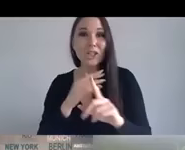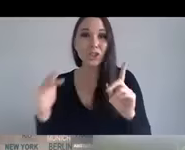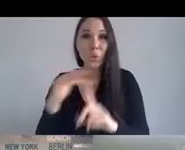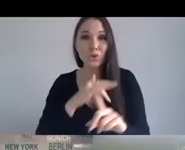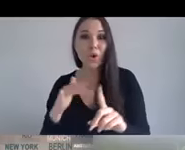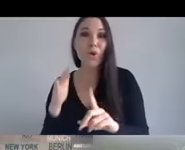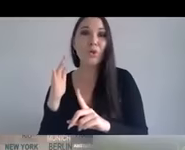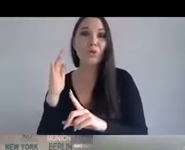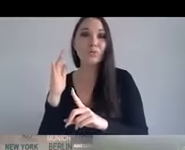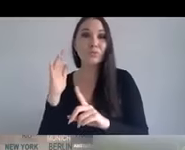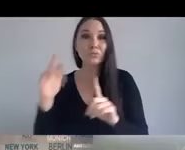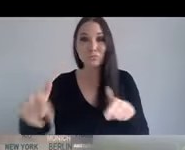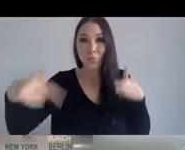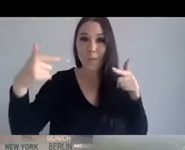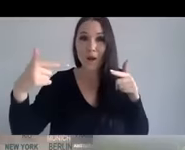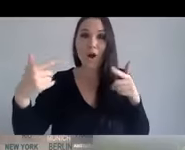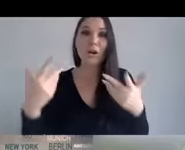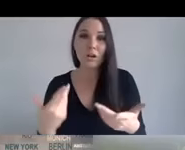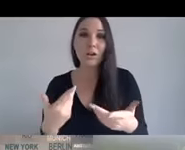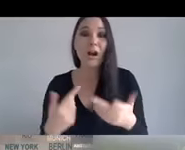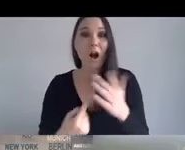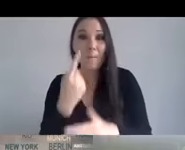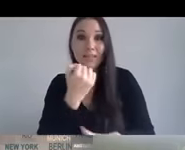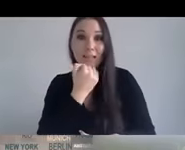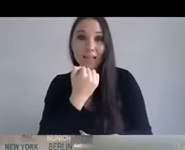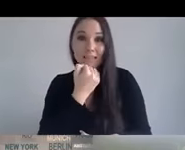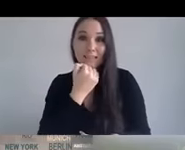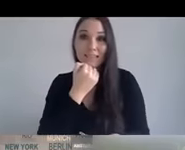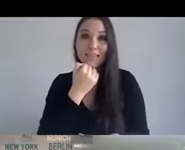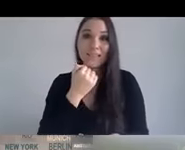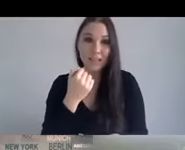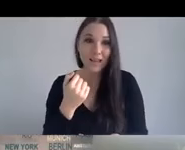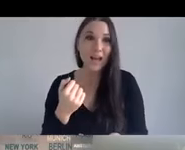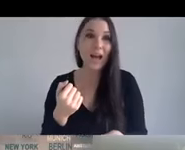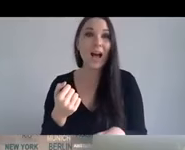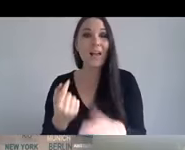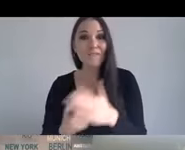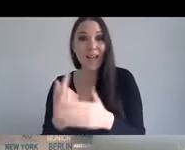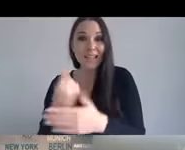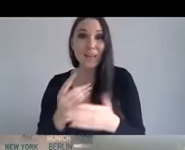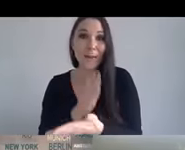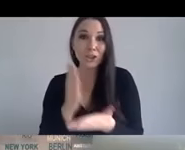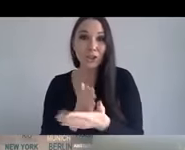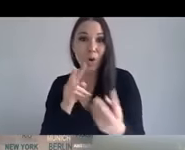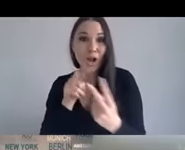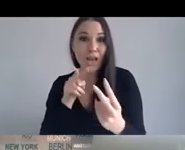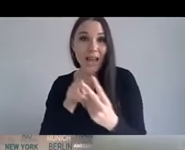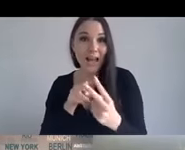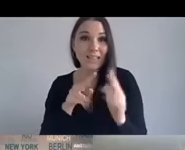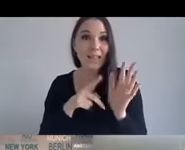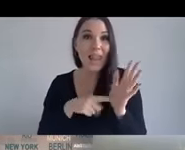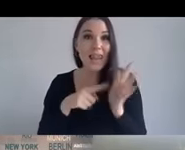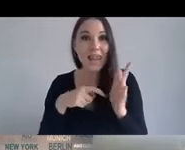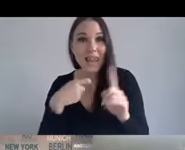Production. To get all the updates on webinars, podcasts, and events, make sure we're connected on LinkedIn. Make sure you're a member of the